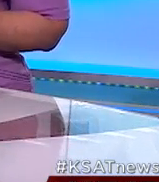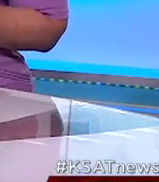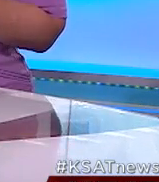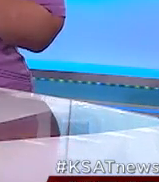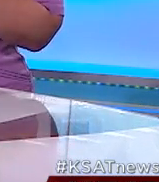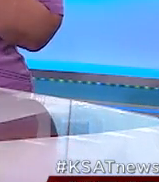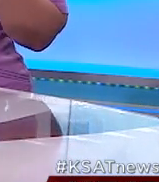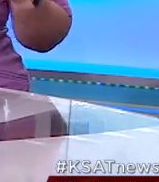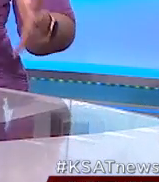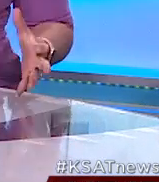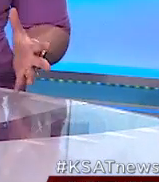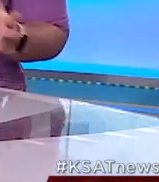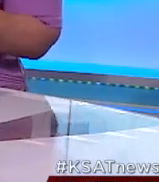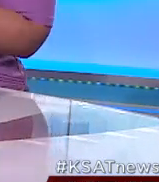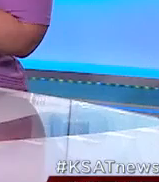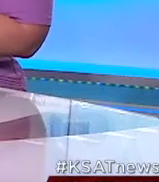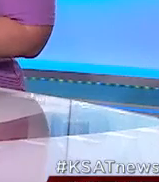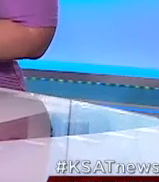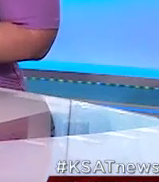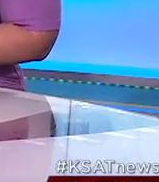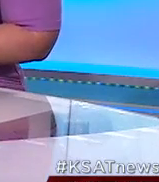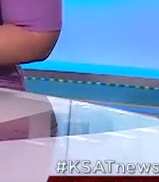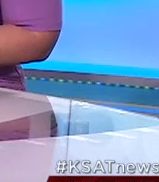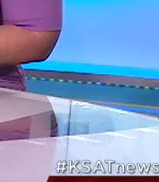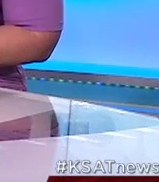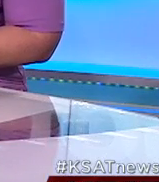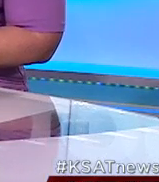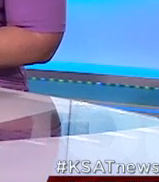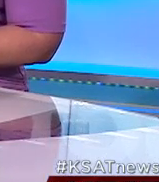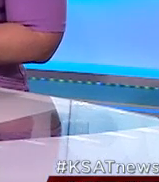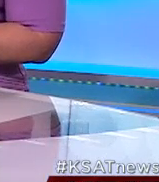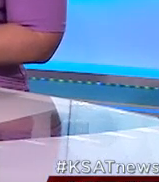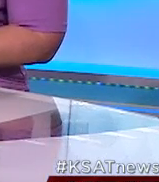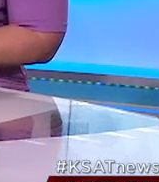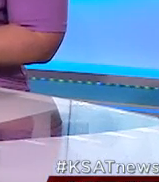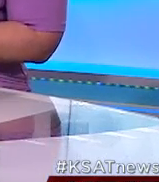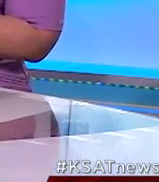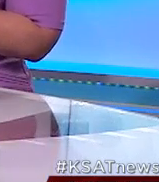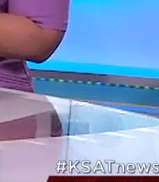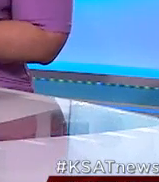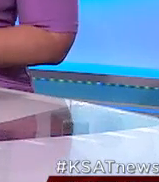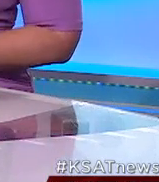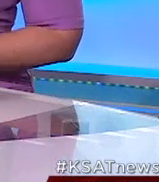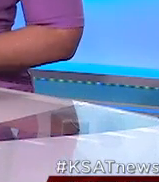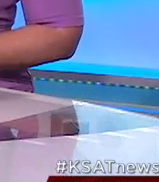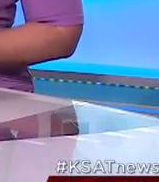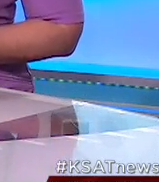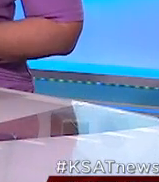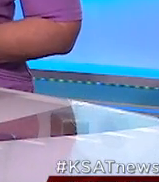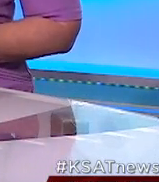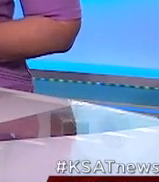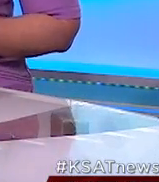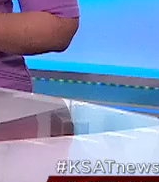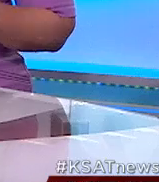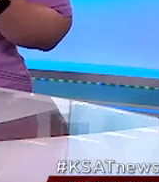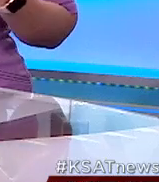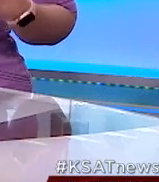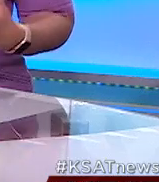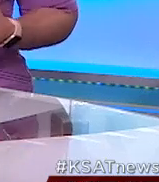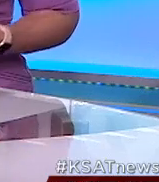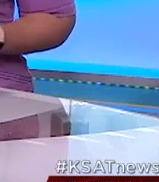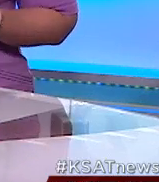in this newscast, said all those numbers plus the 100,000 doses given out at UT Health, yep, by the end of the week, that means